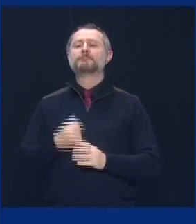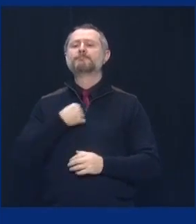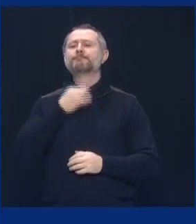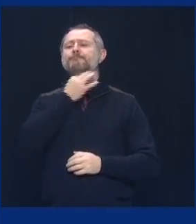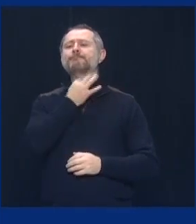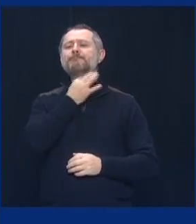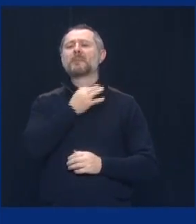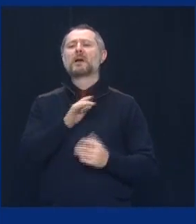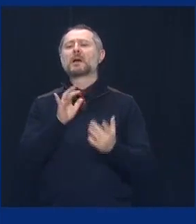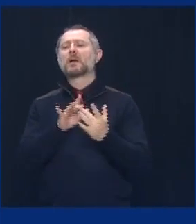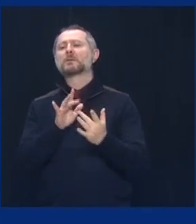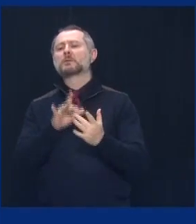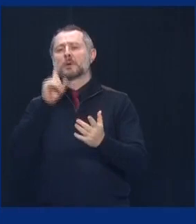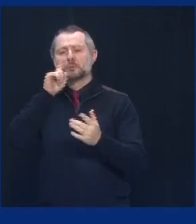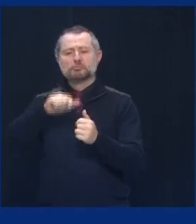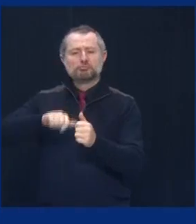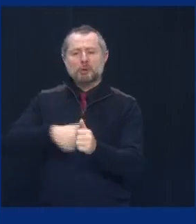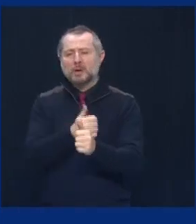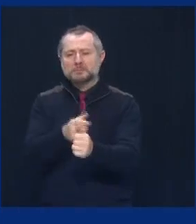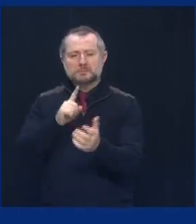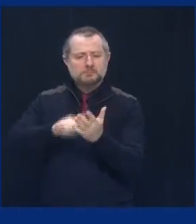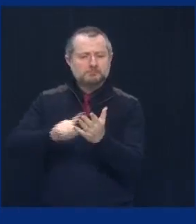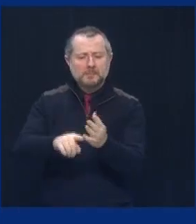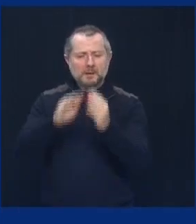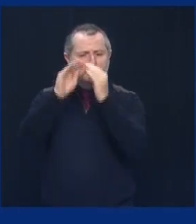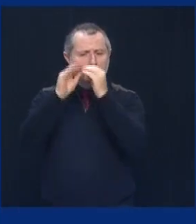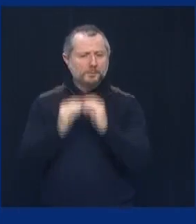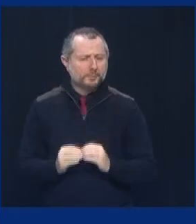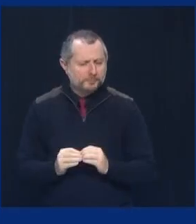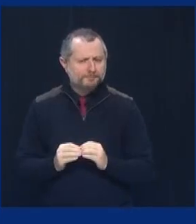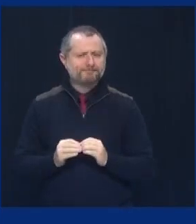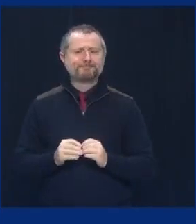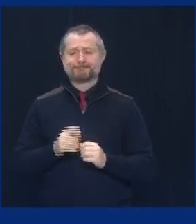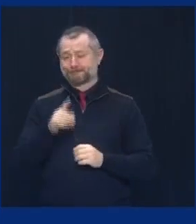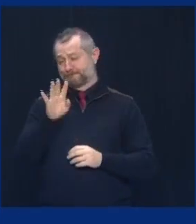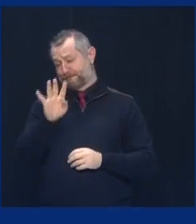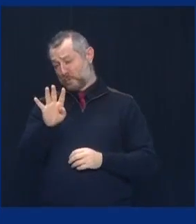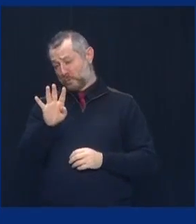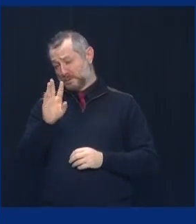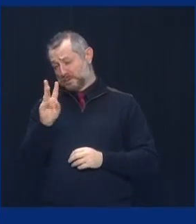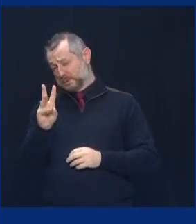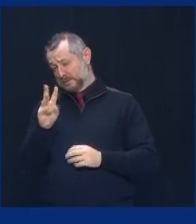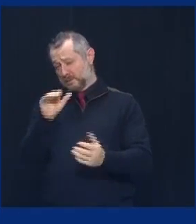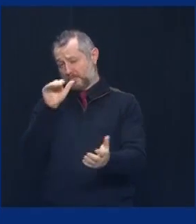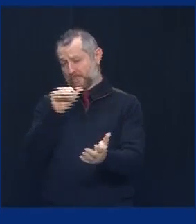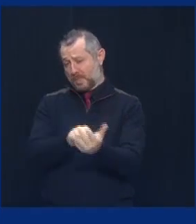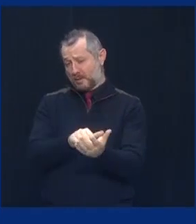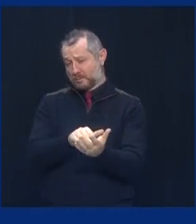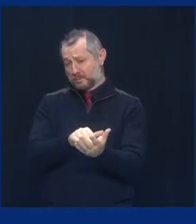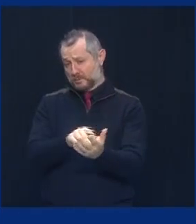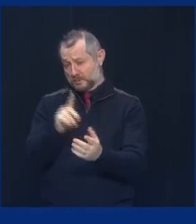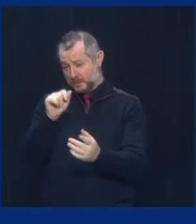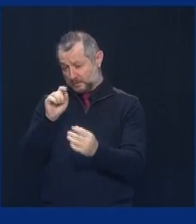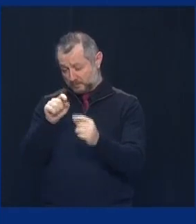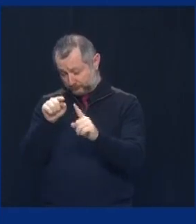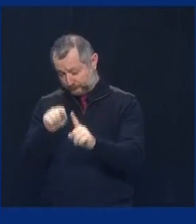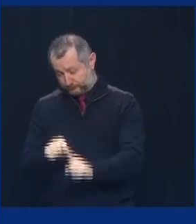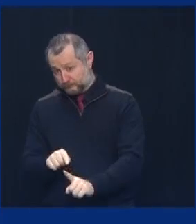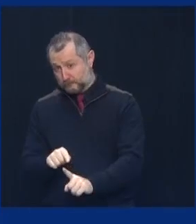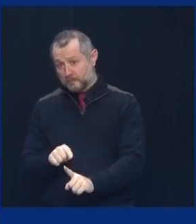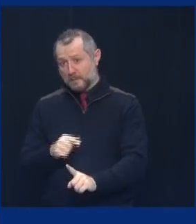tracing data that you presented. So it's there are 46,000 data points, but we know that more than